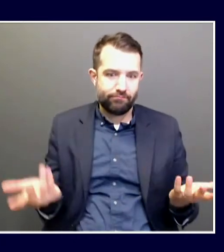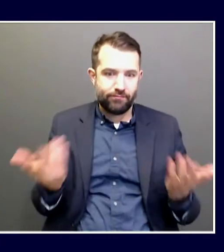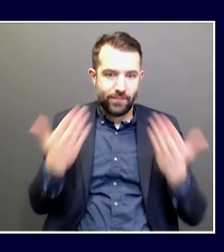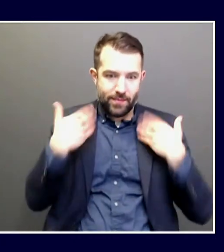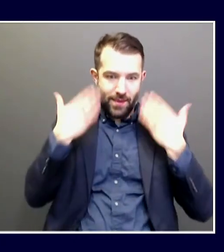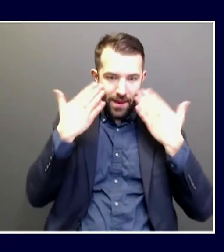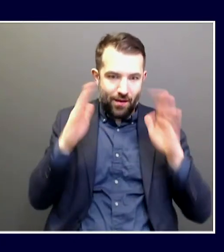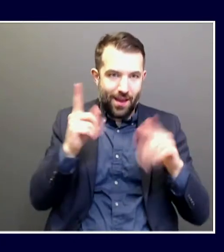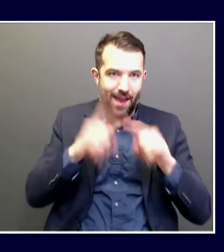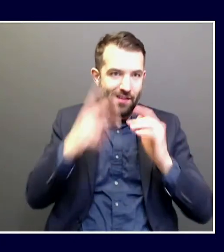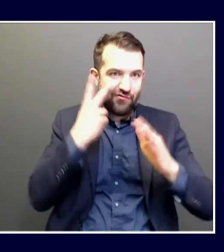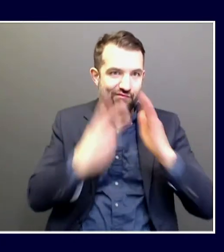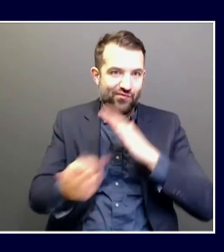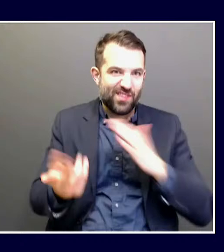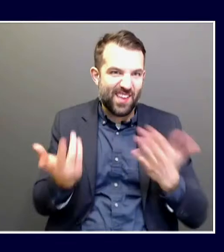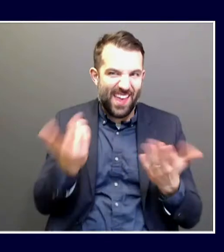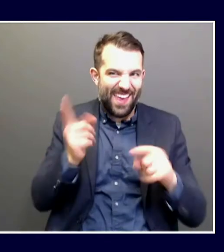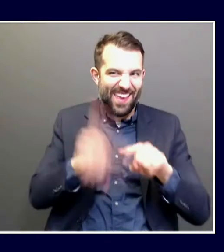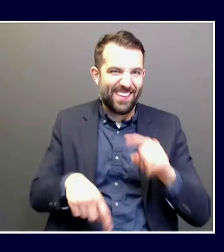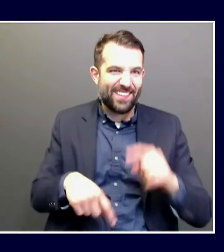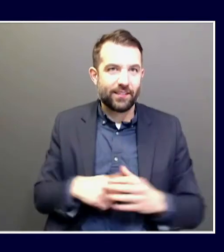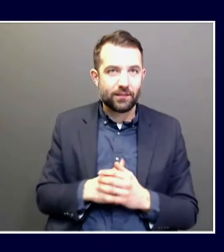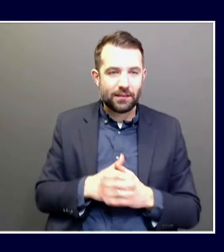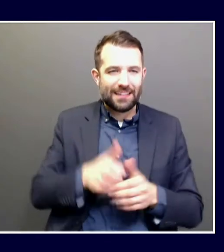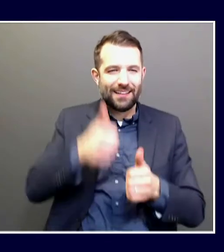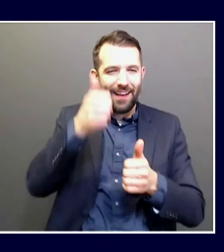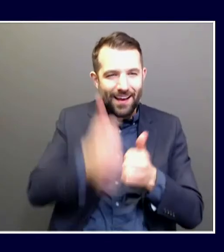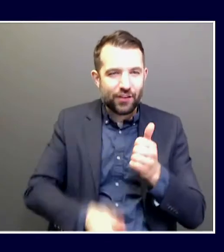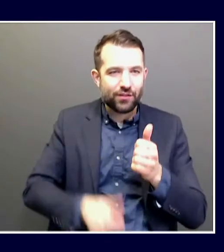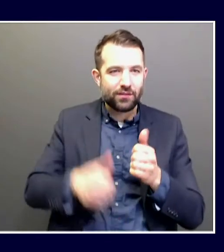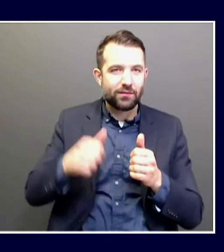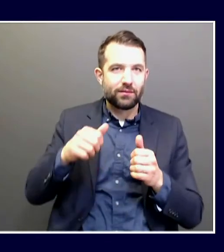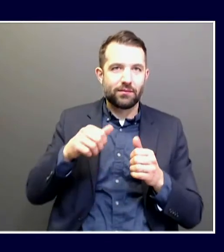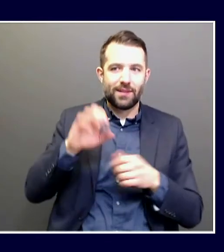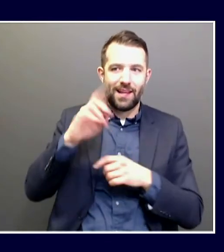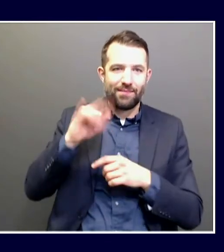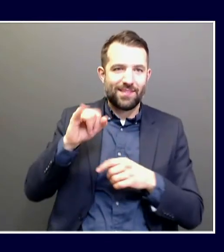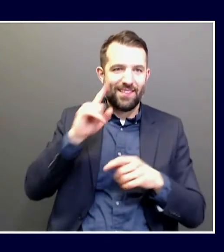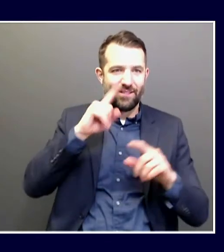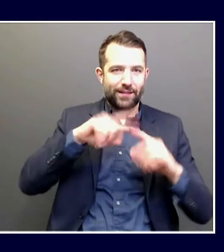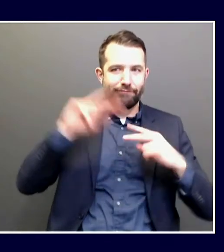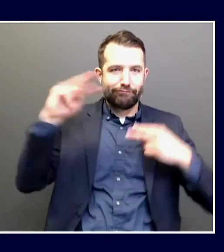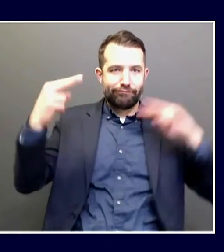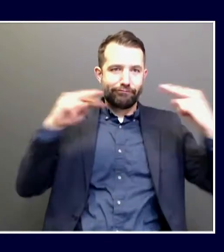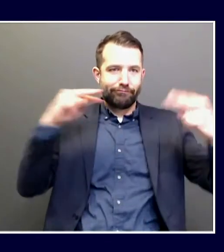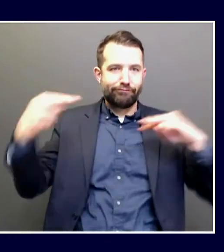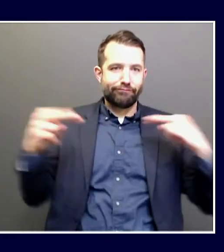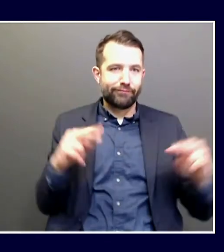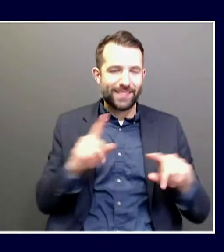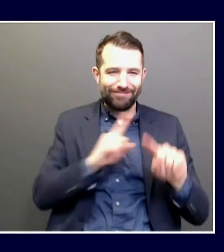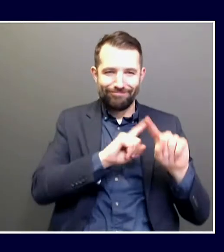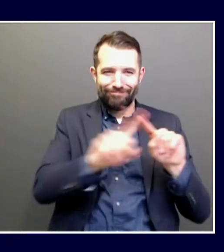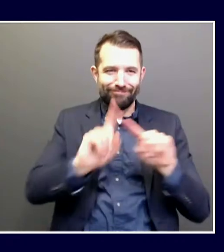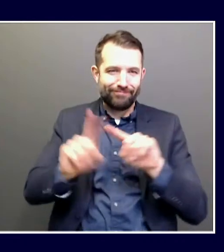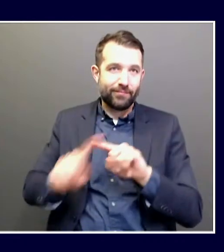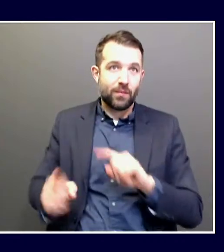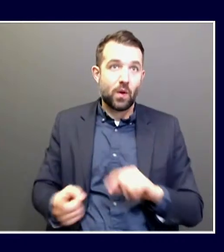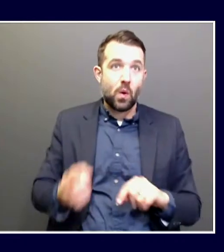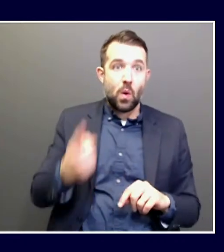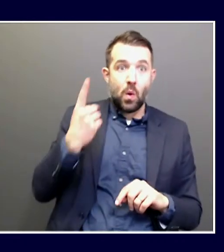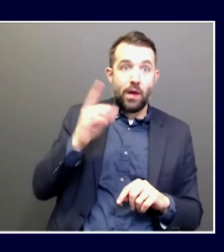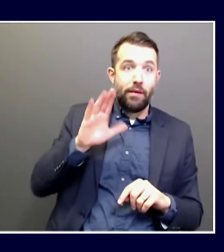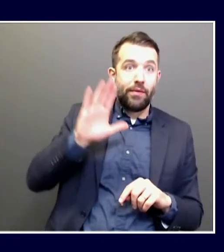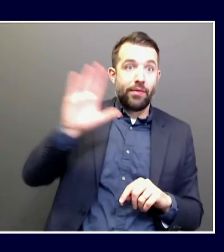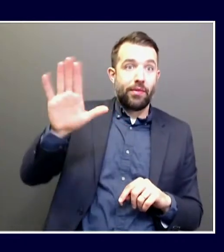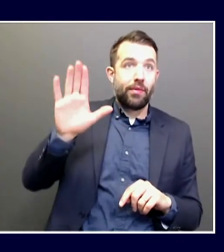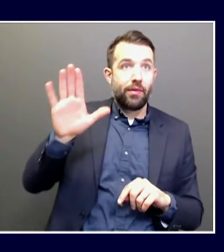what that means. One epidemiologist who I respect quite a bit frames endemic as asking the question,